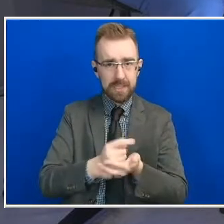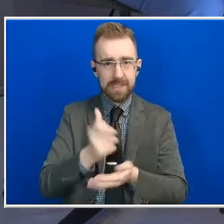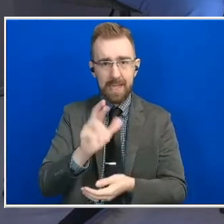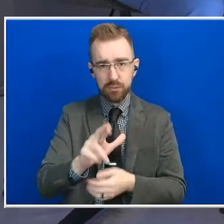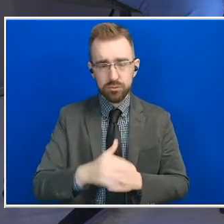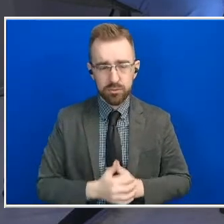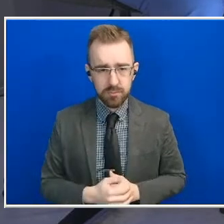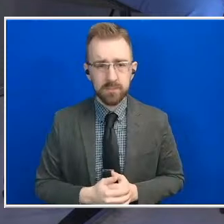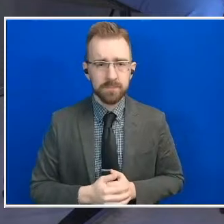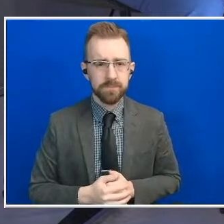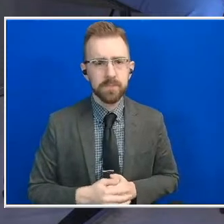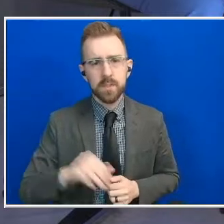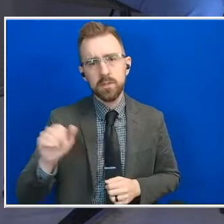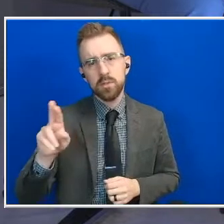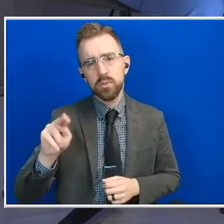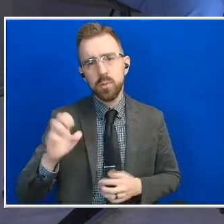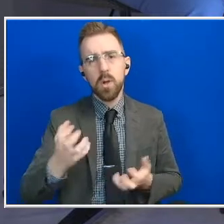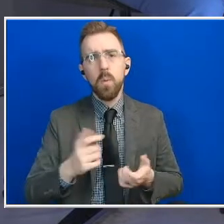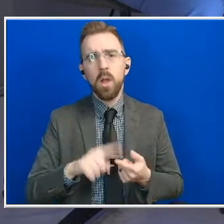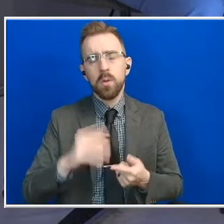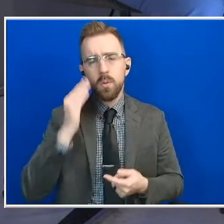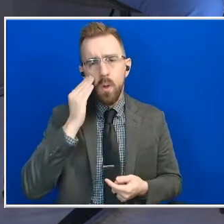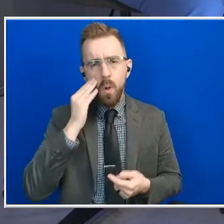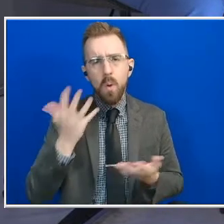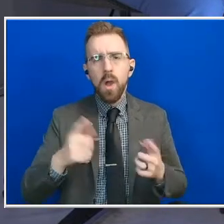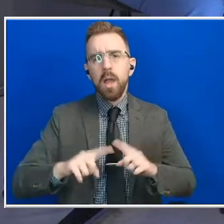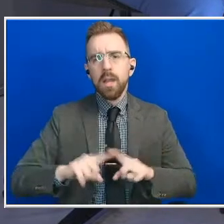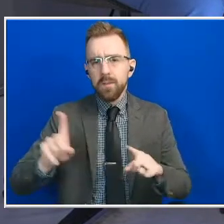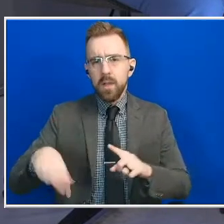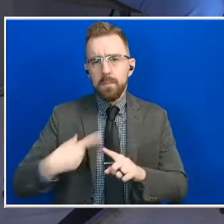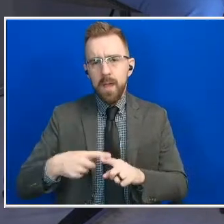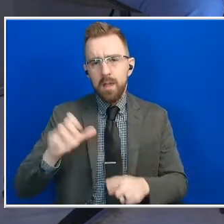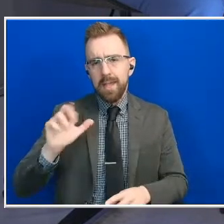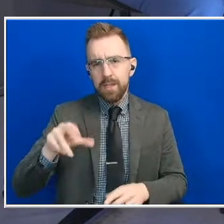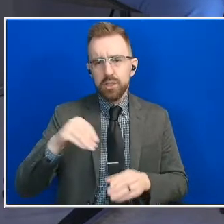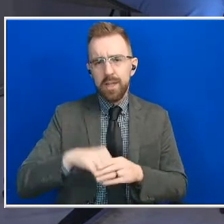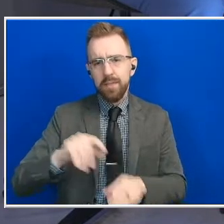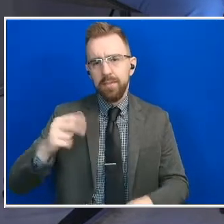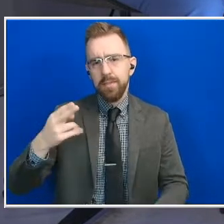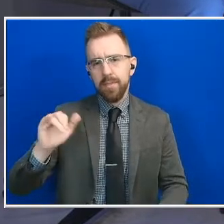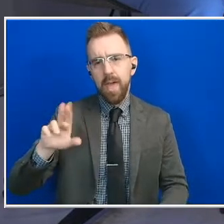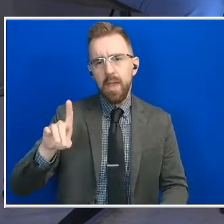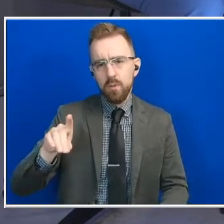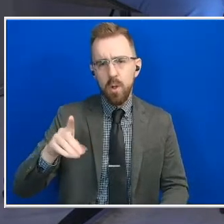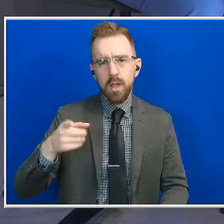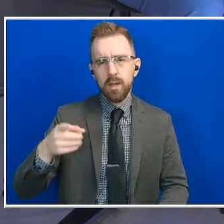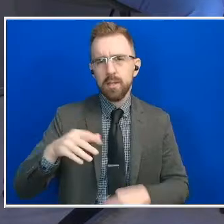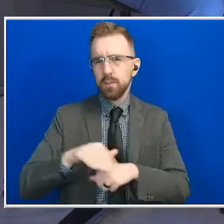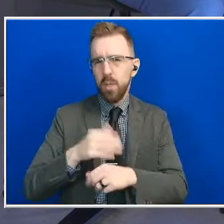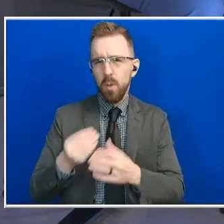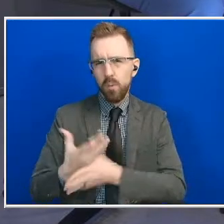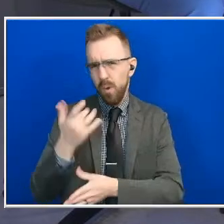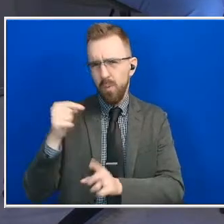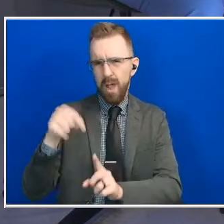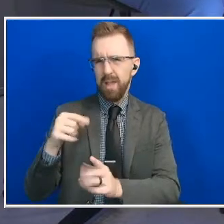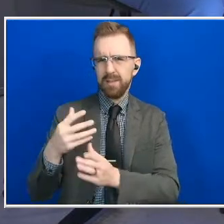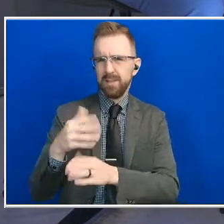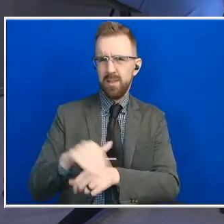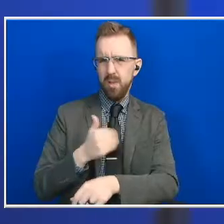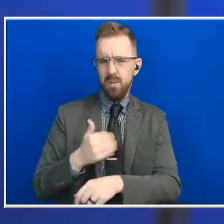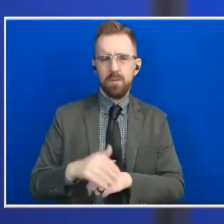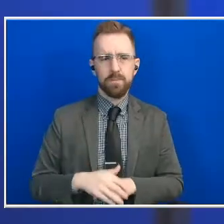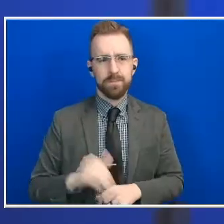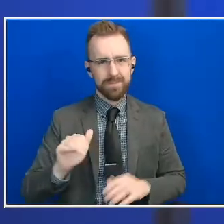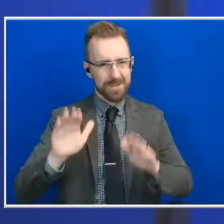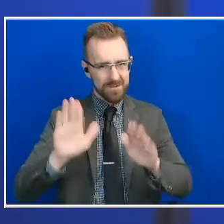June wants to know, what's different about cancer in the thyroid that makes it so slow growing? That is a great question that I